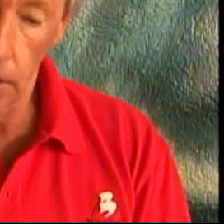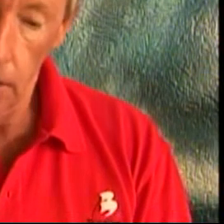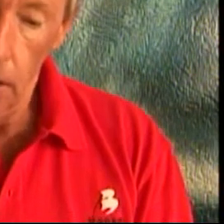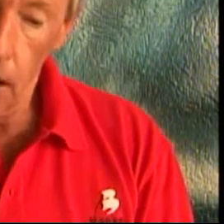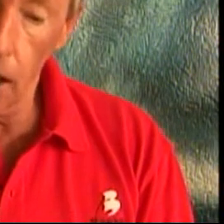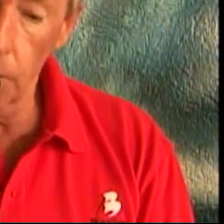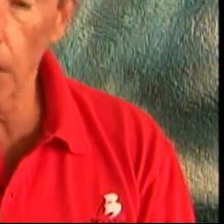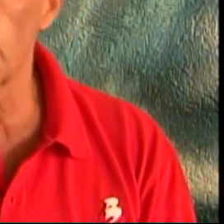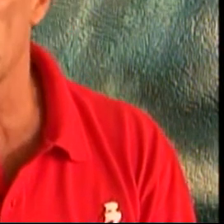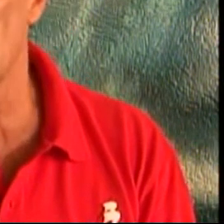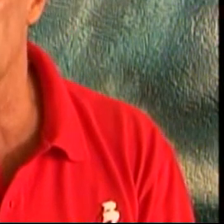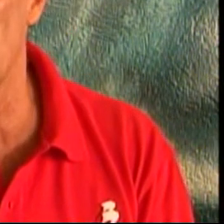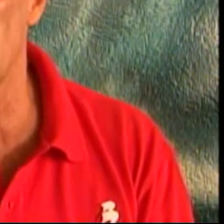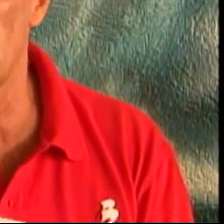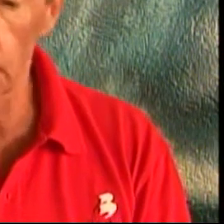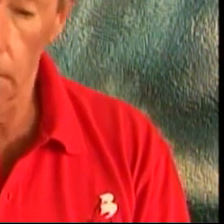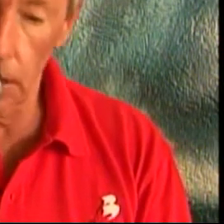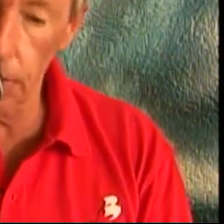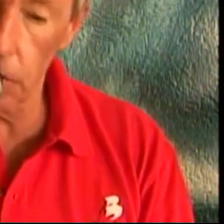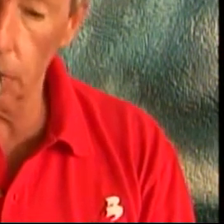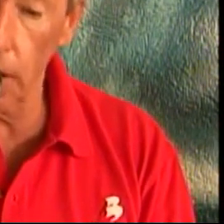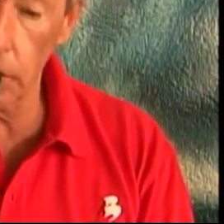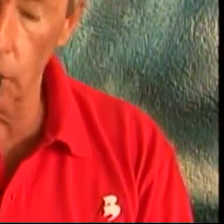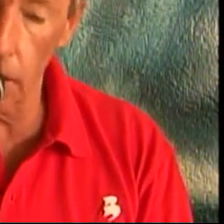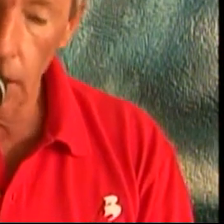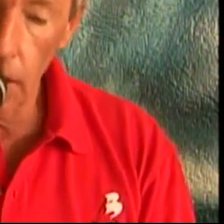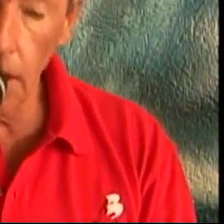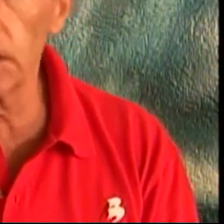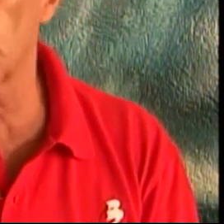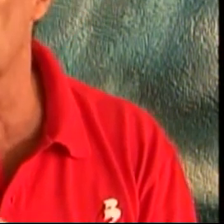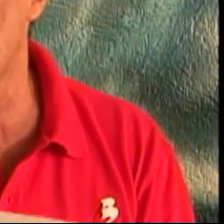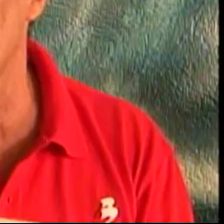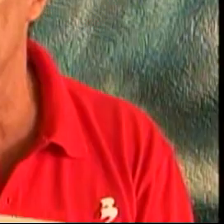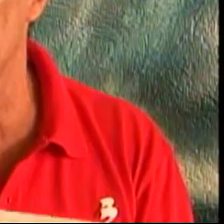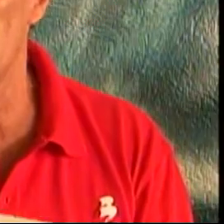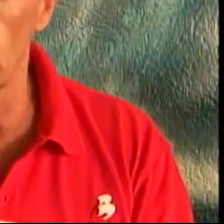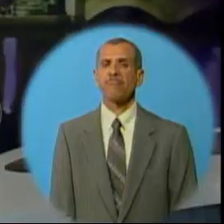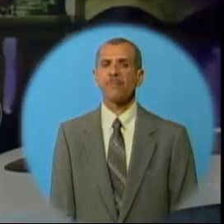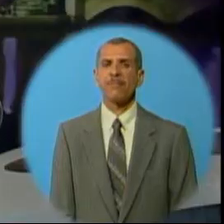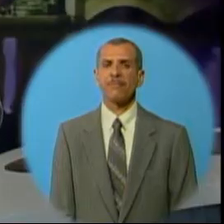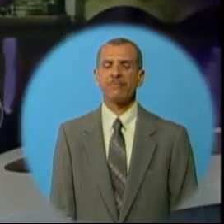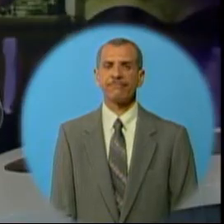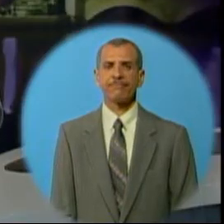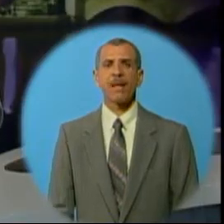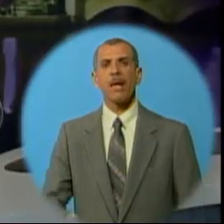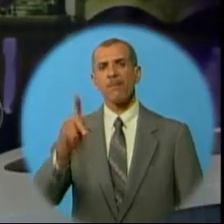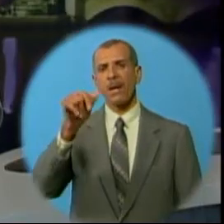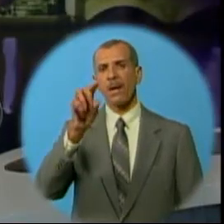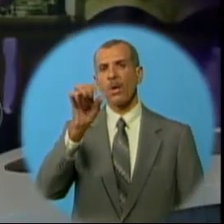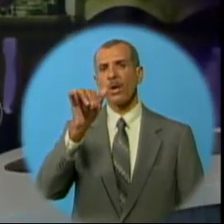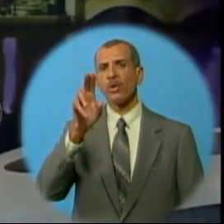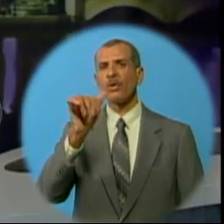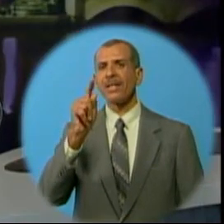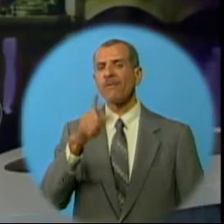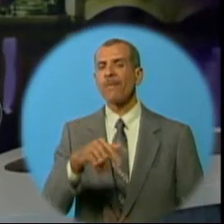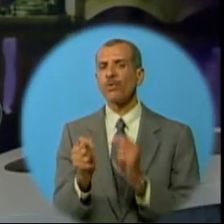Pele Masters out of Canada. They have a dozen players as well. They're teaming up with Bombers. Well, Paramount Unity from Trinidad